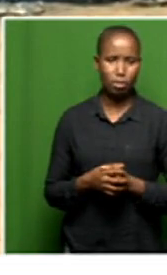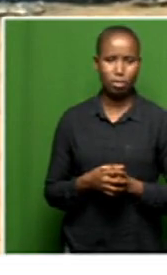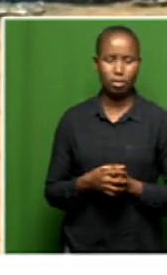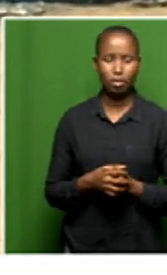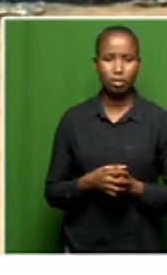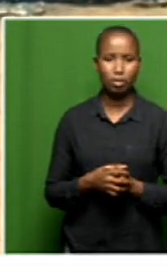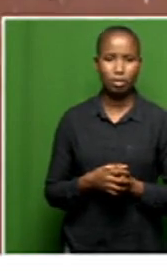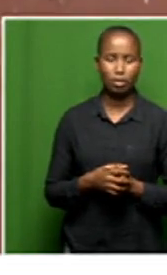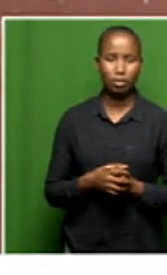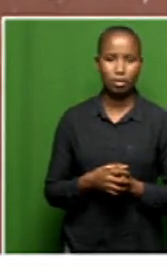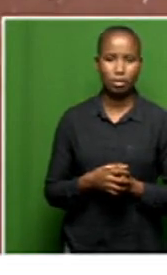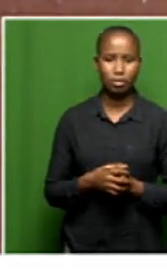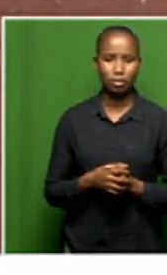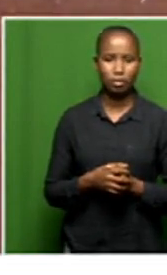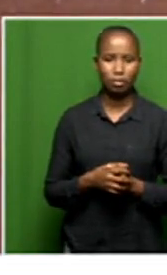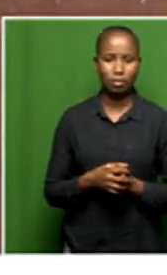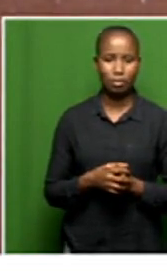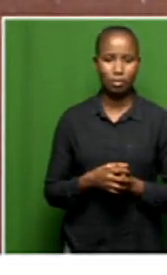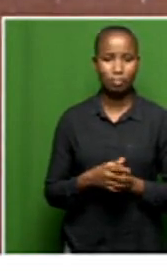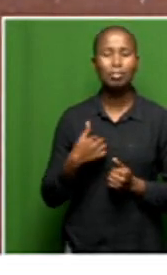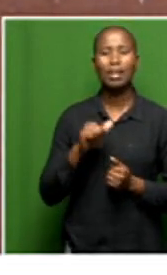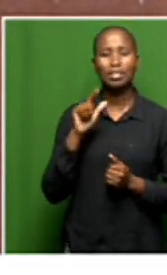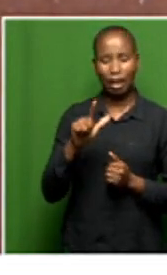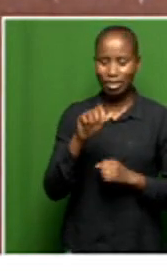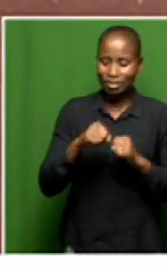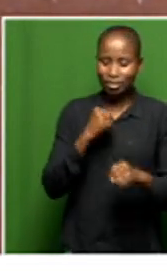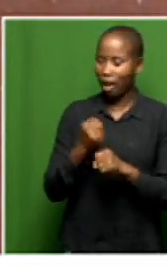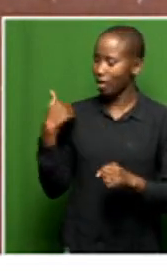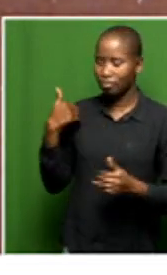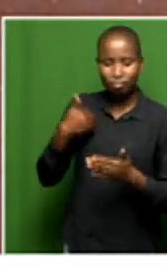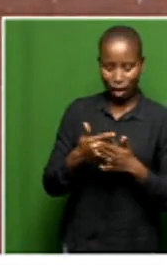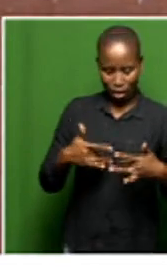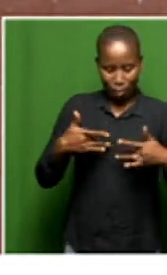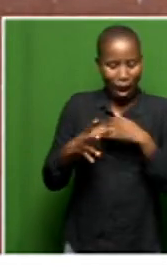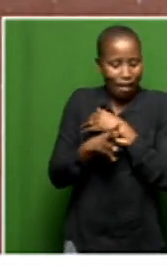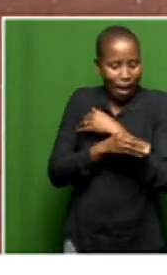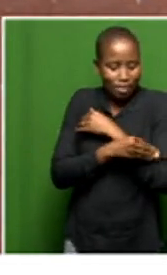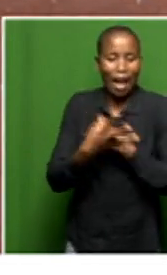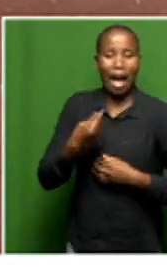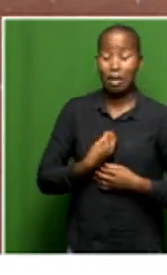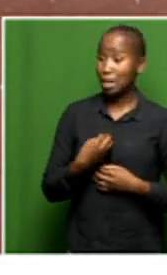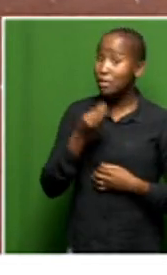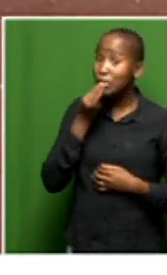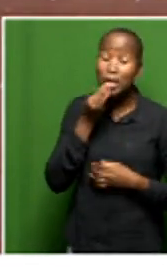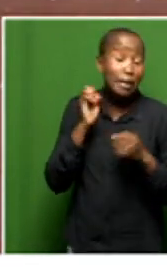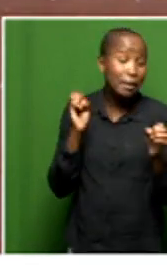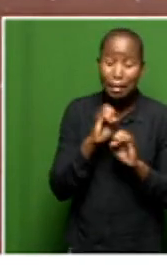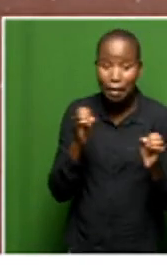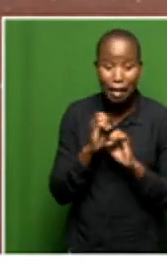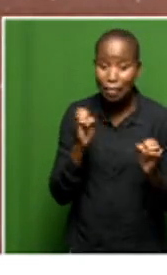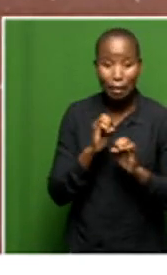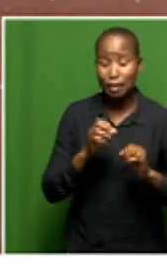7 years. Cancer. Flat. It has been 7 years living with cancer, and I didn't have food to eat.